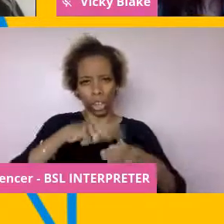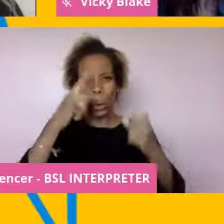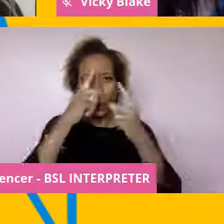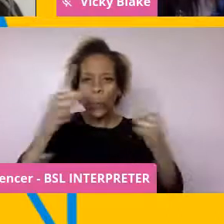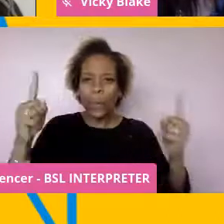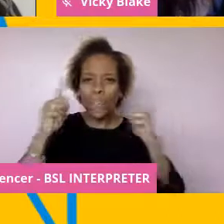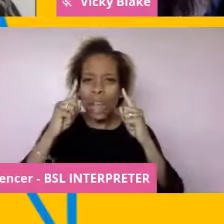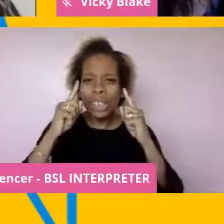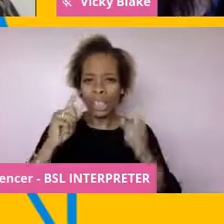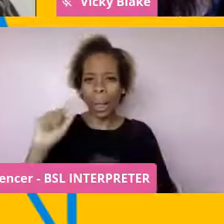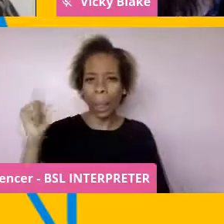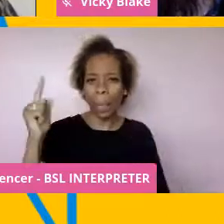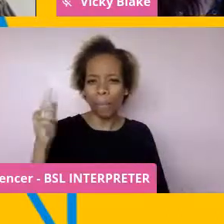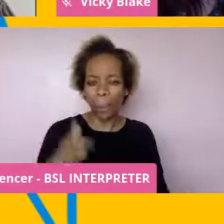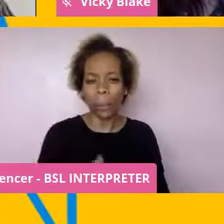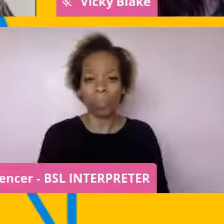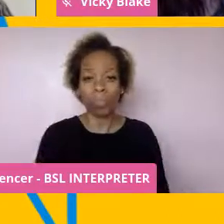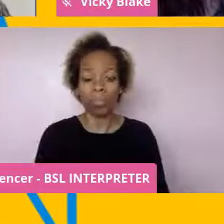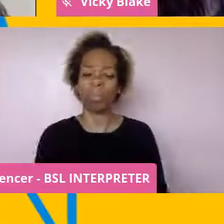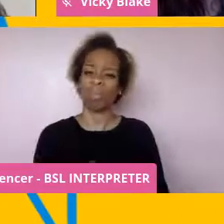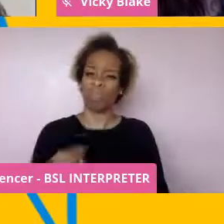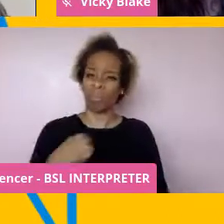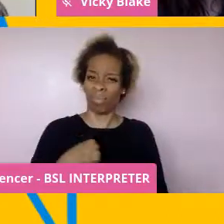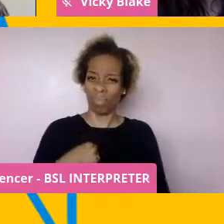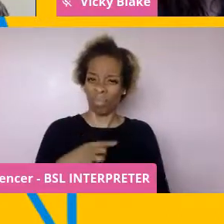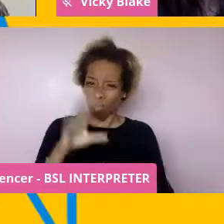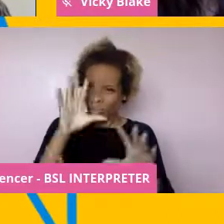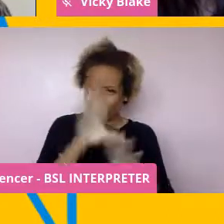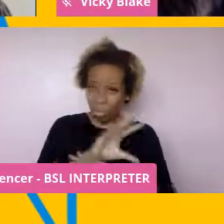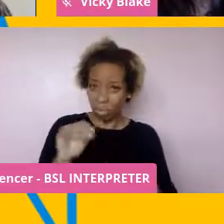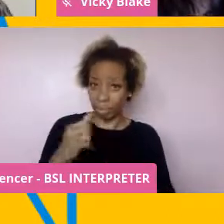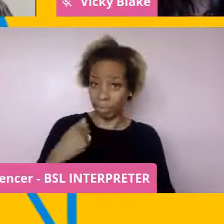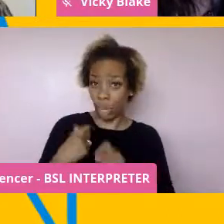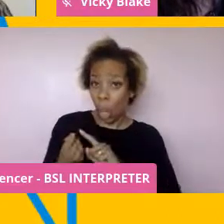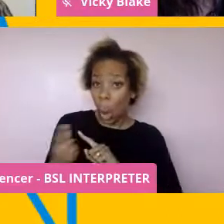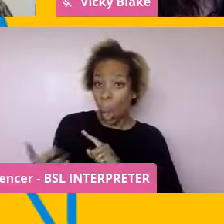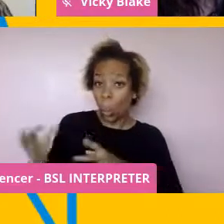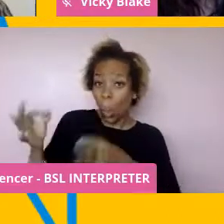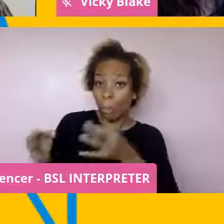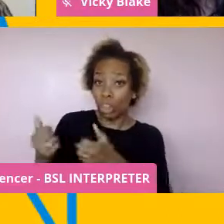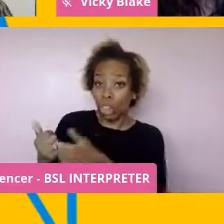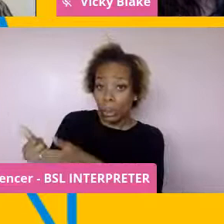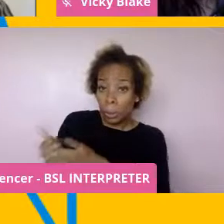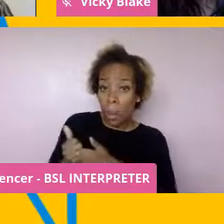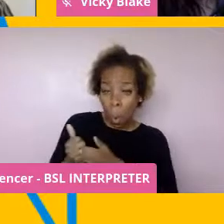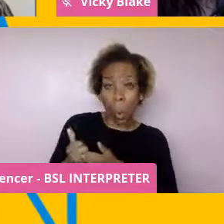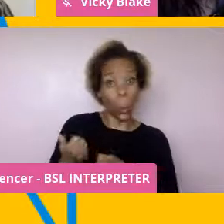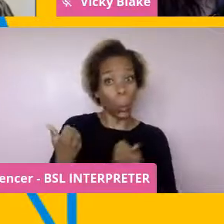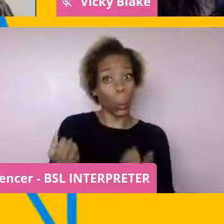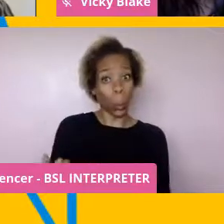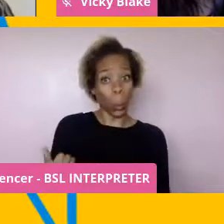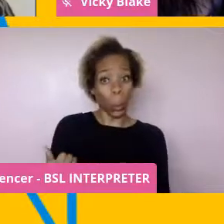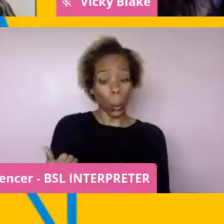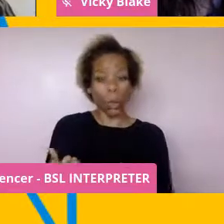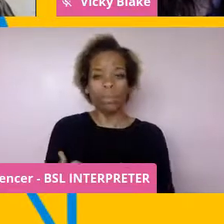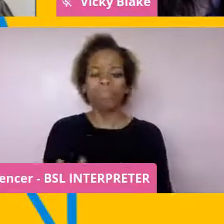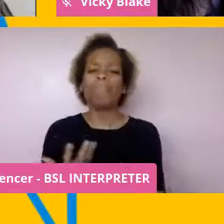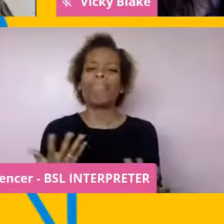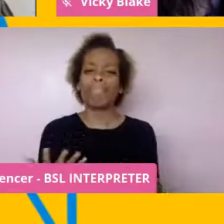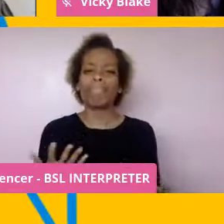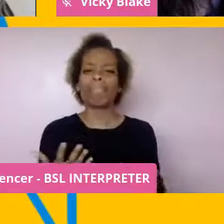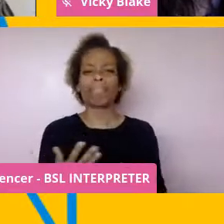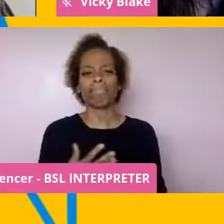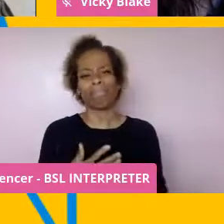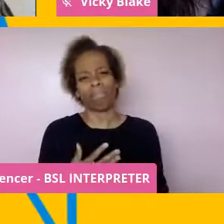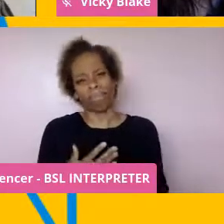about, as Jane said, the support we've had from local politicians and the work that's been done. I think to begin with, we have to be